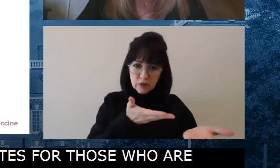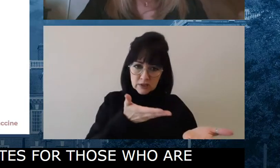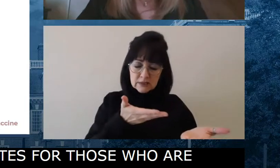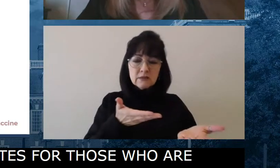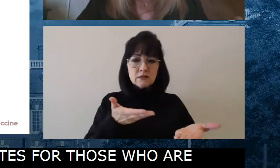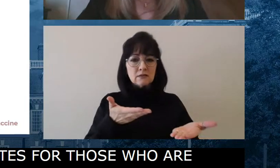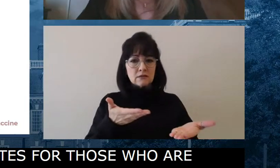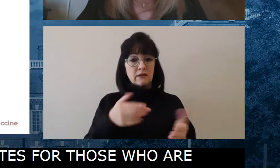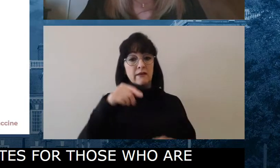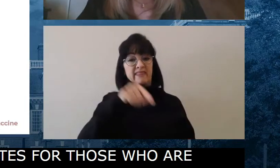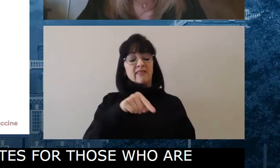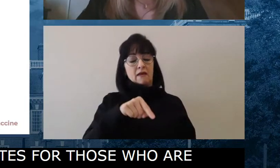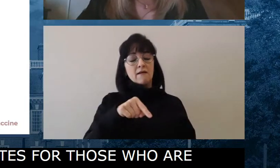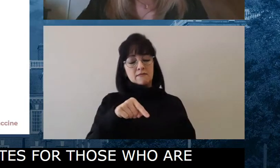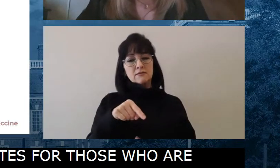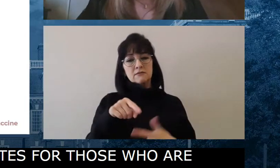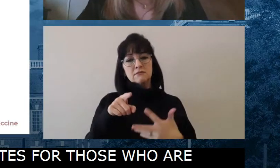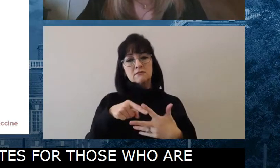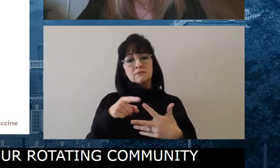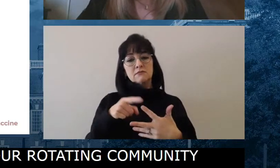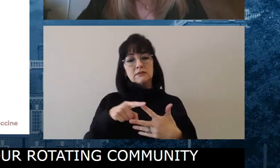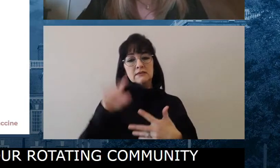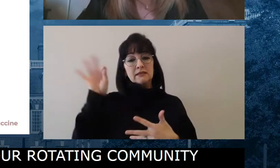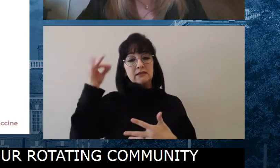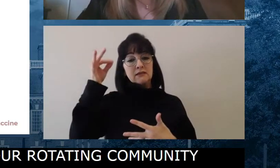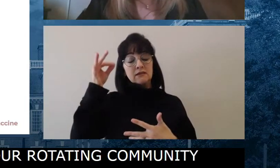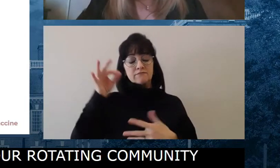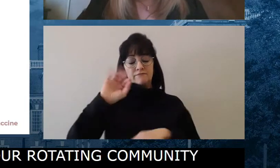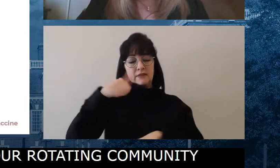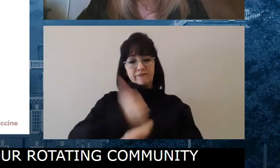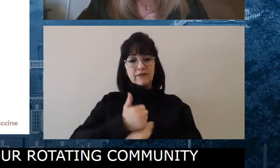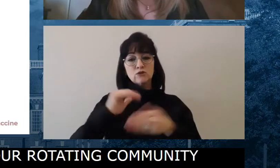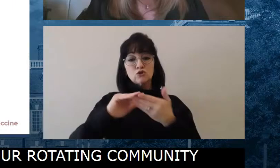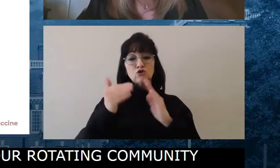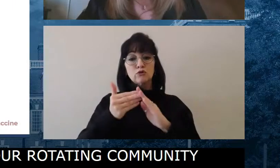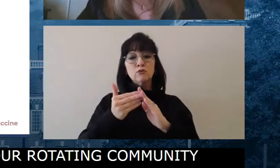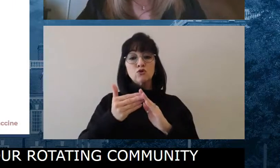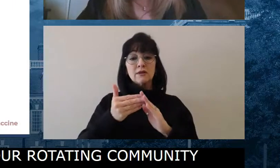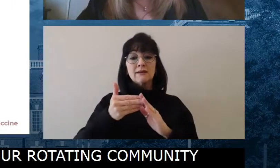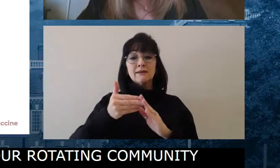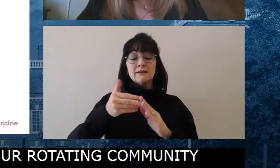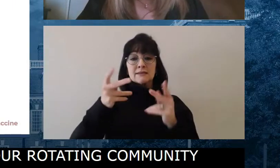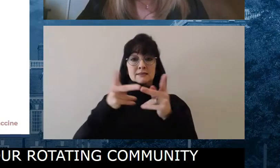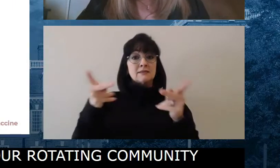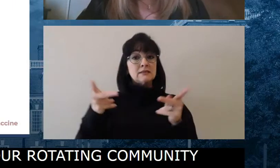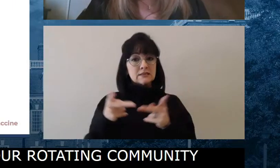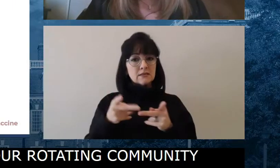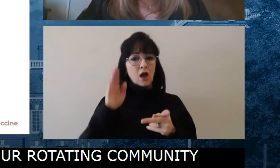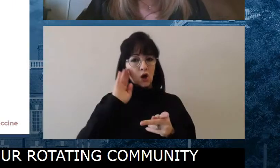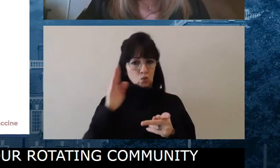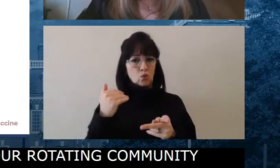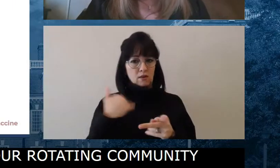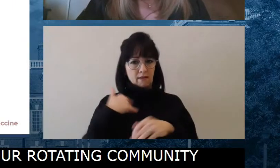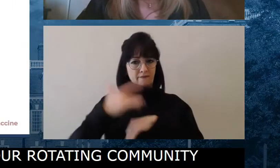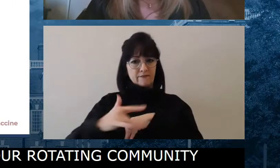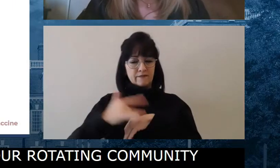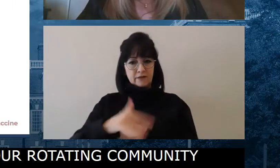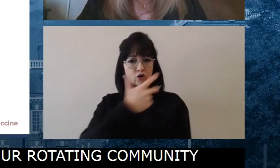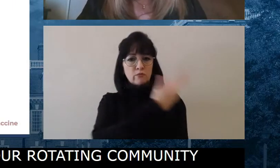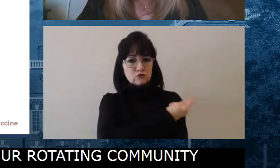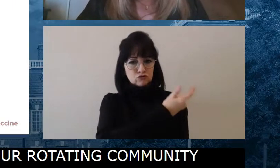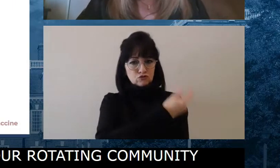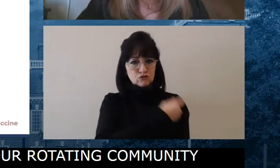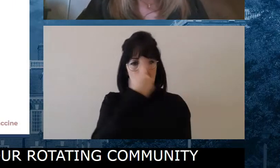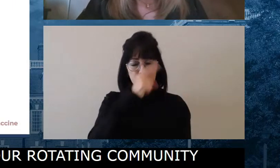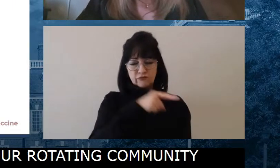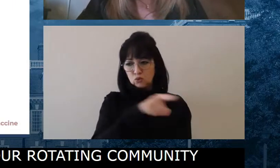well that we're focused on getting vaccine to pharmacies in some of these underserved areas, as well